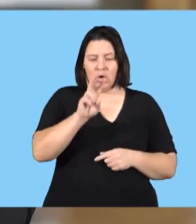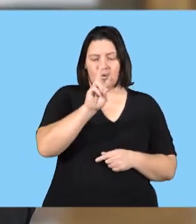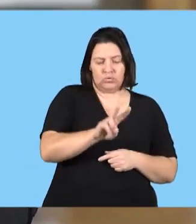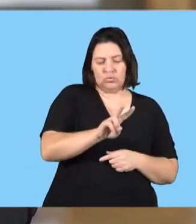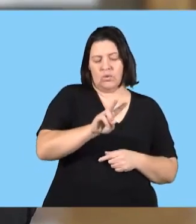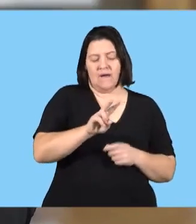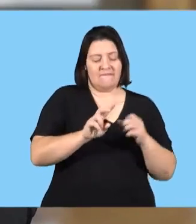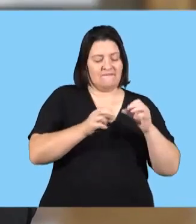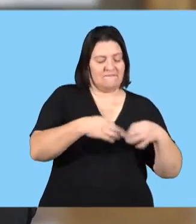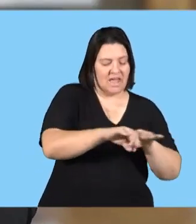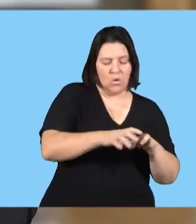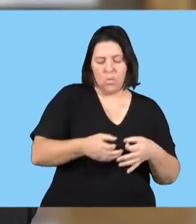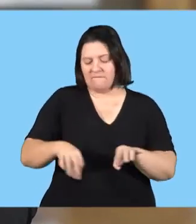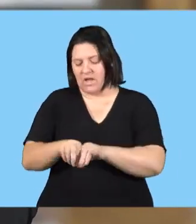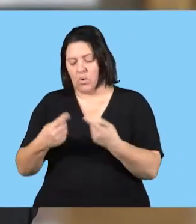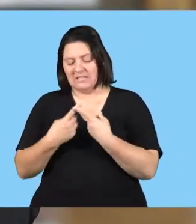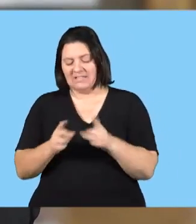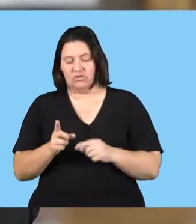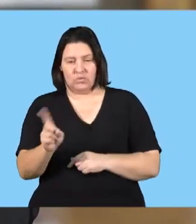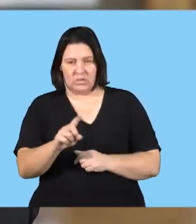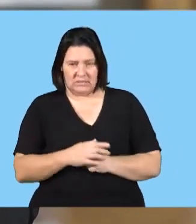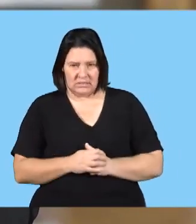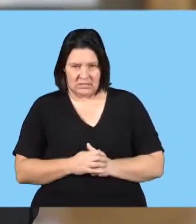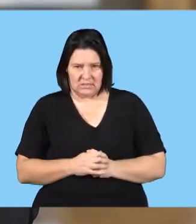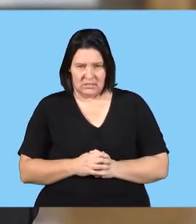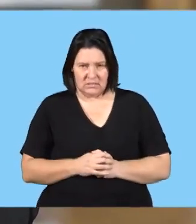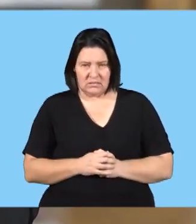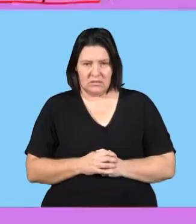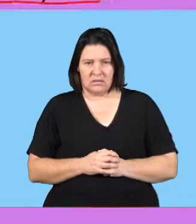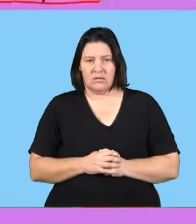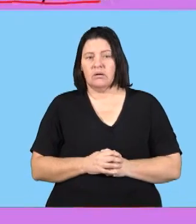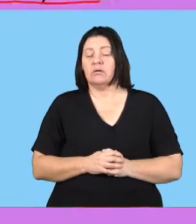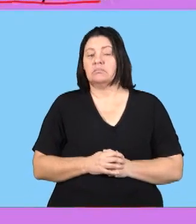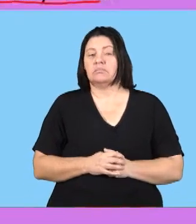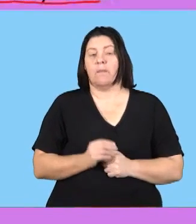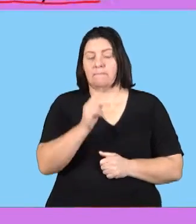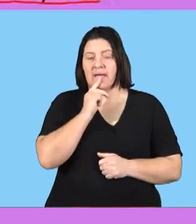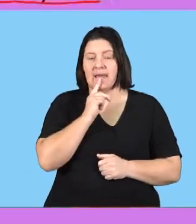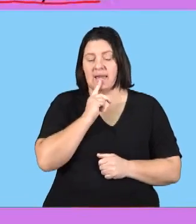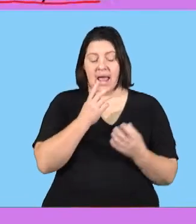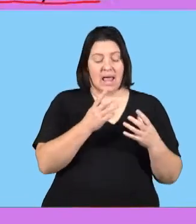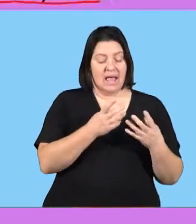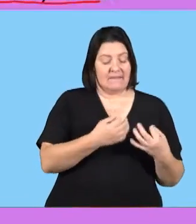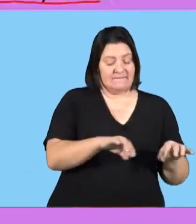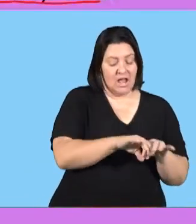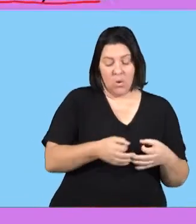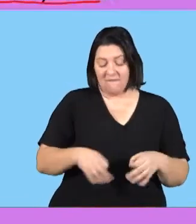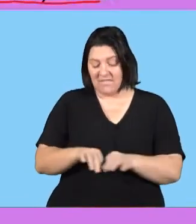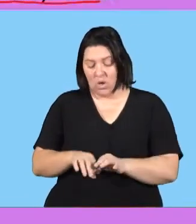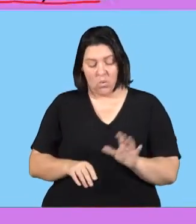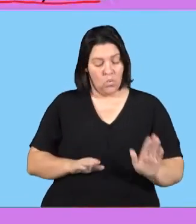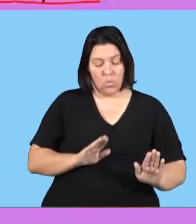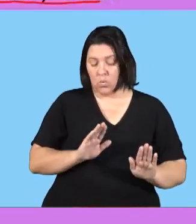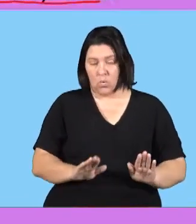two consecutive values in the table. So looking at those values, these are the two consecutive values on the